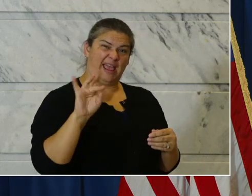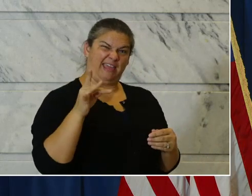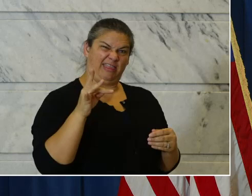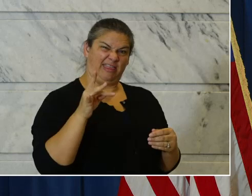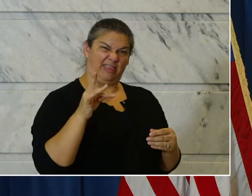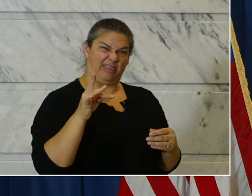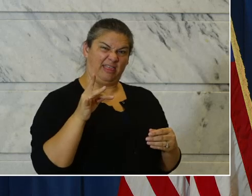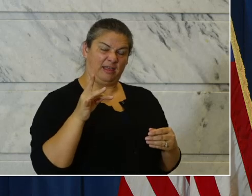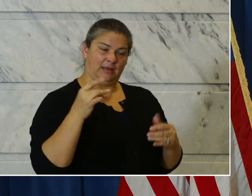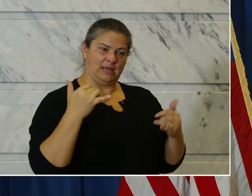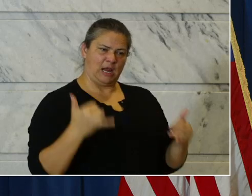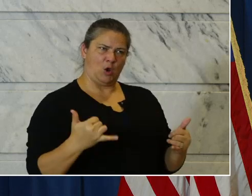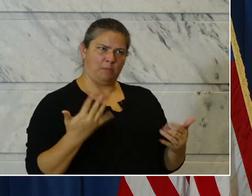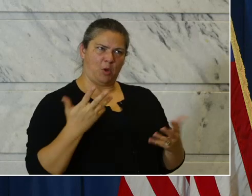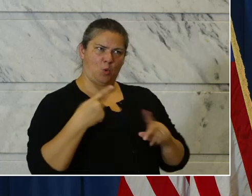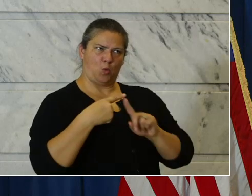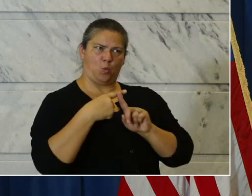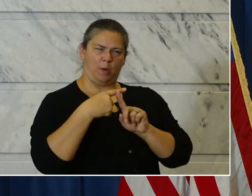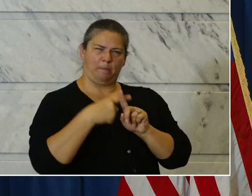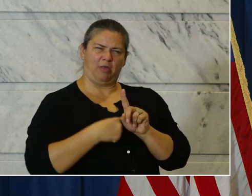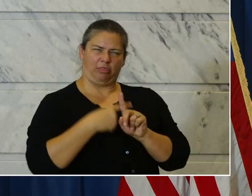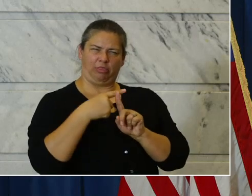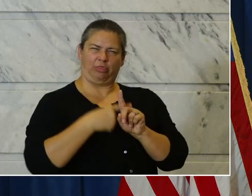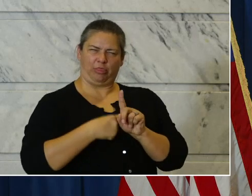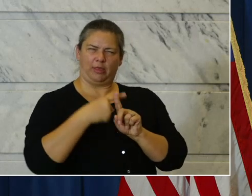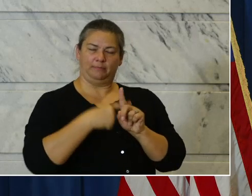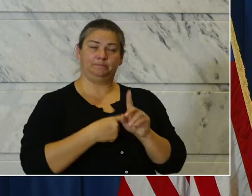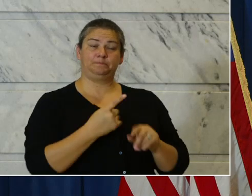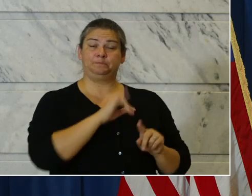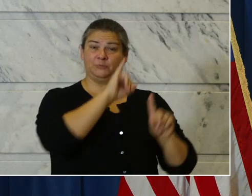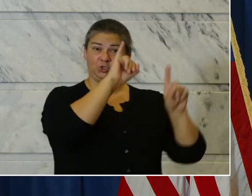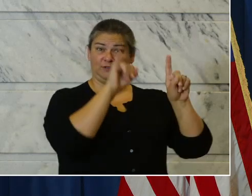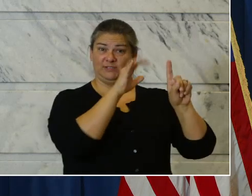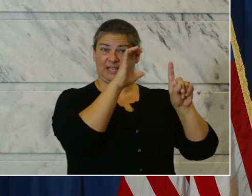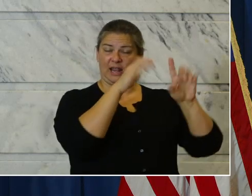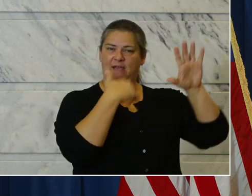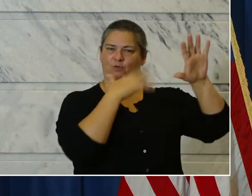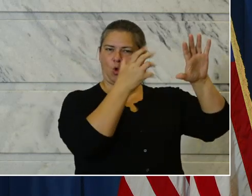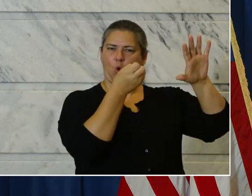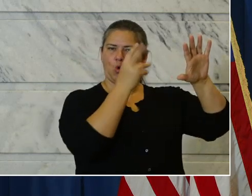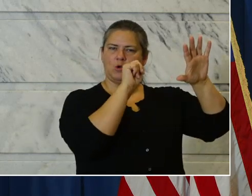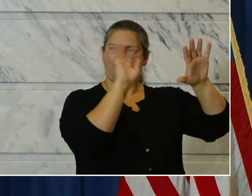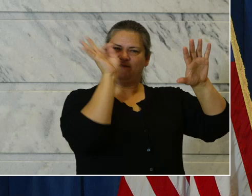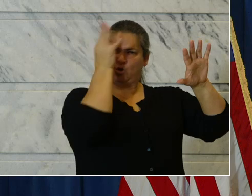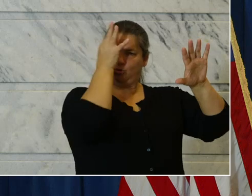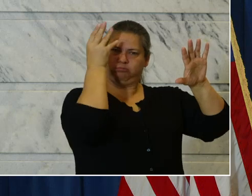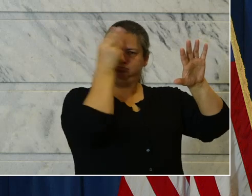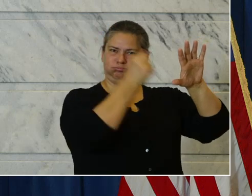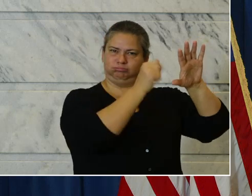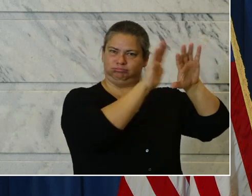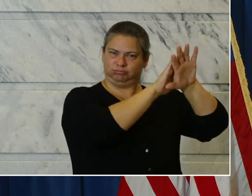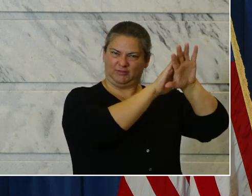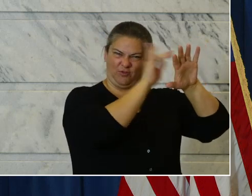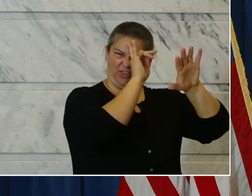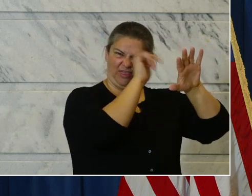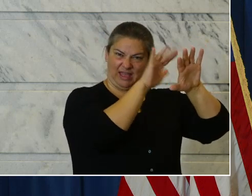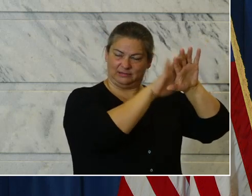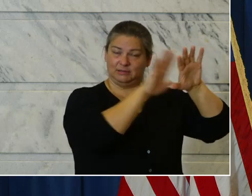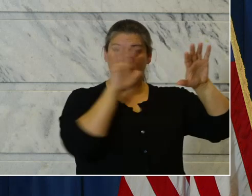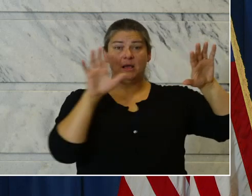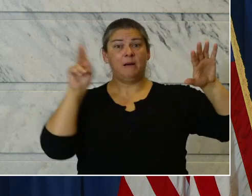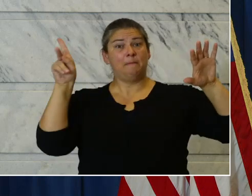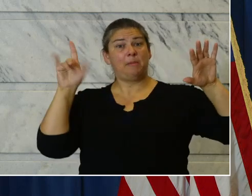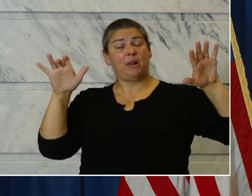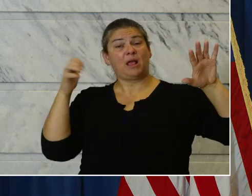under a month. While Jefferson County has its own federally funded eviction relief initiative, this public assistance program